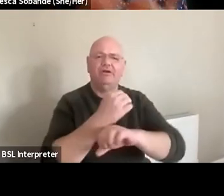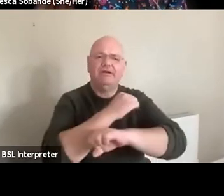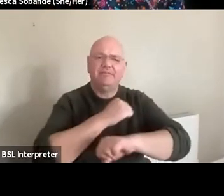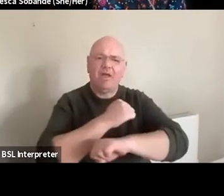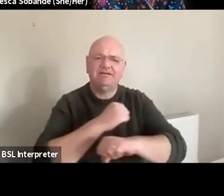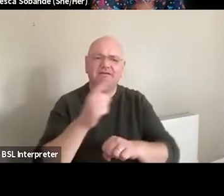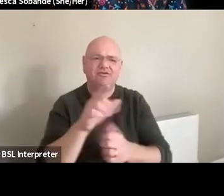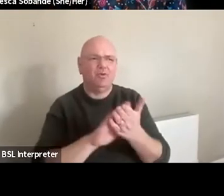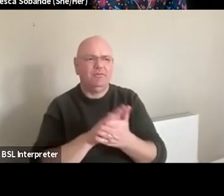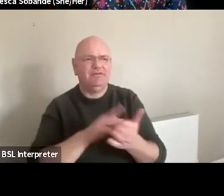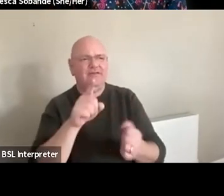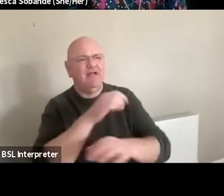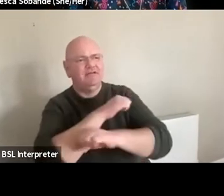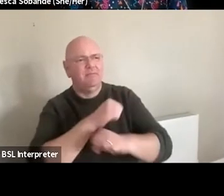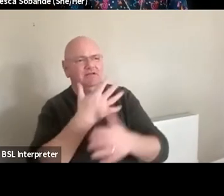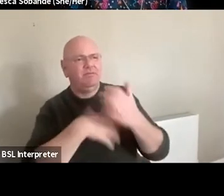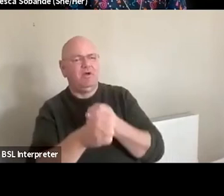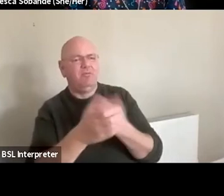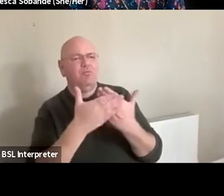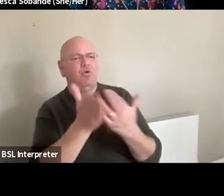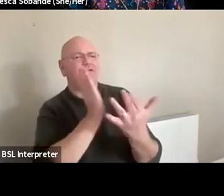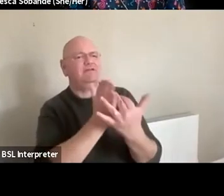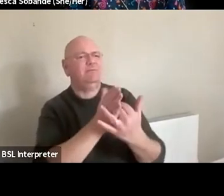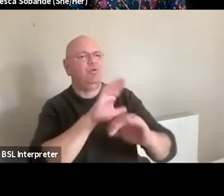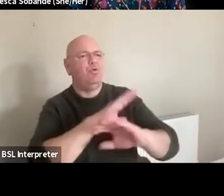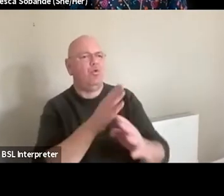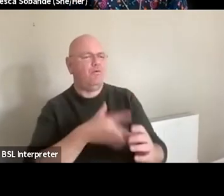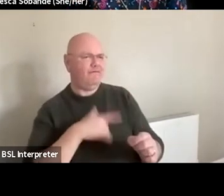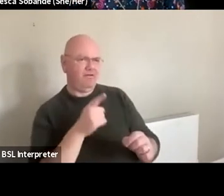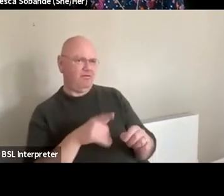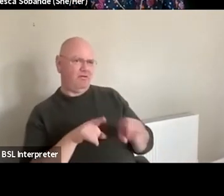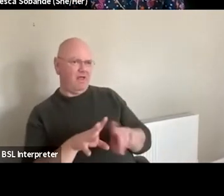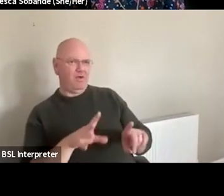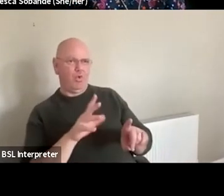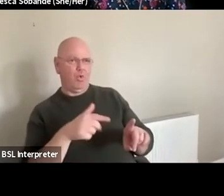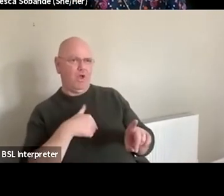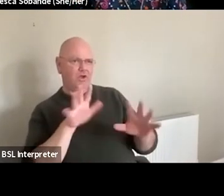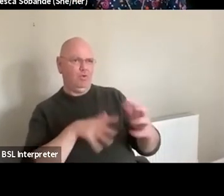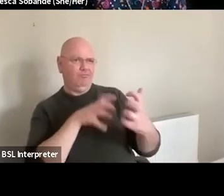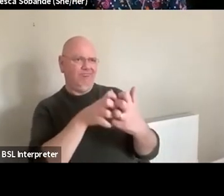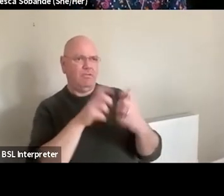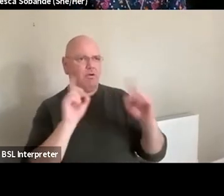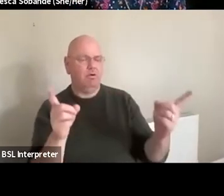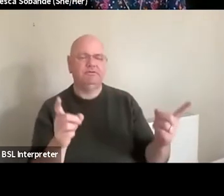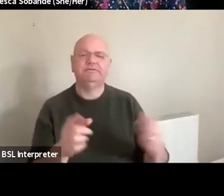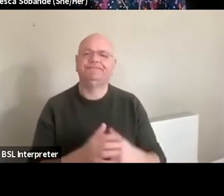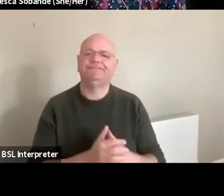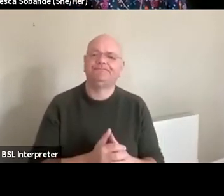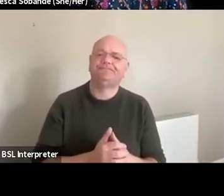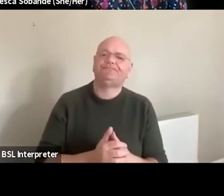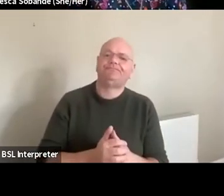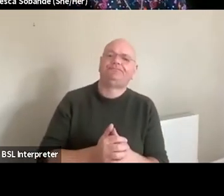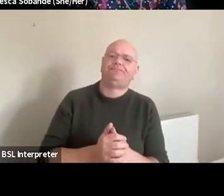or also hostile towards certain groups too. Yeah, yeah. I just want to quickly pick up on a comment that was made